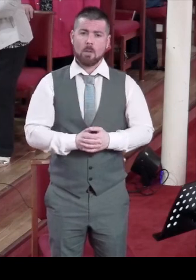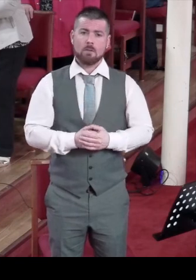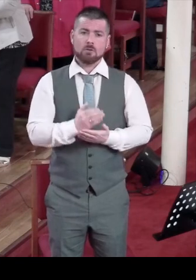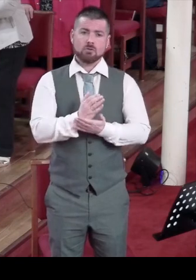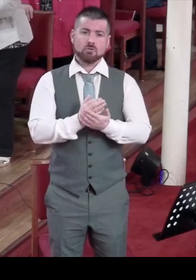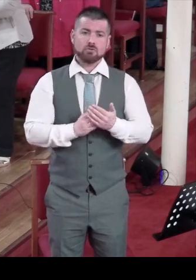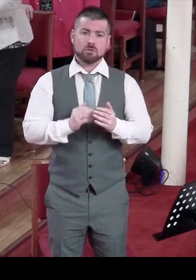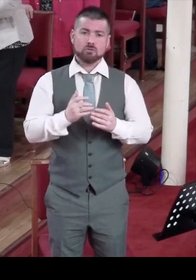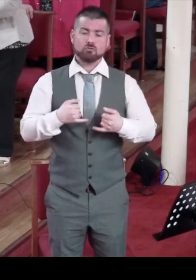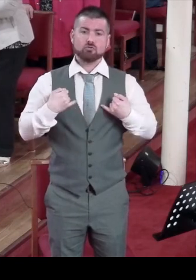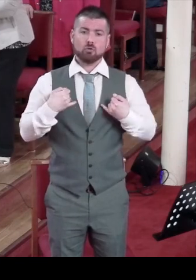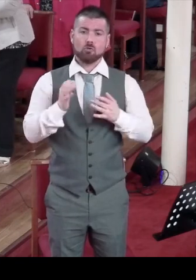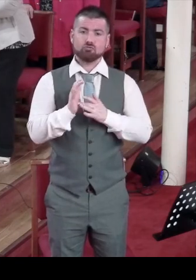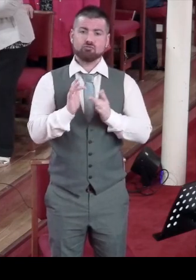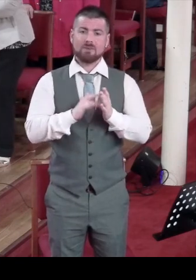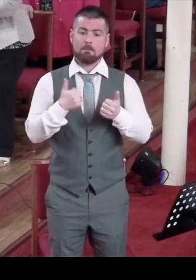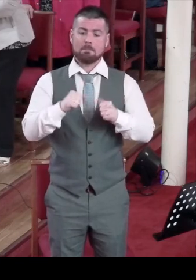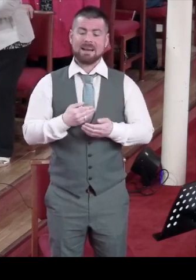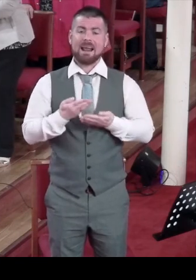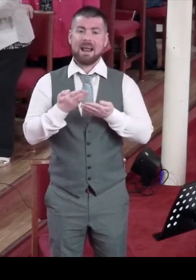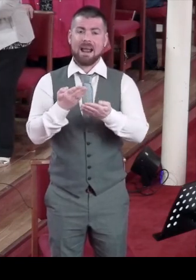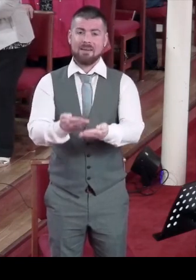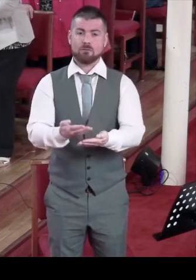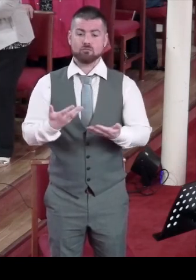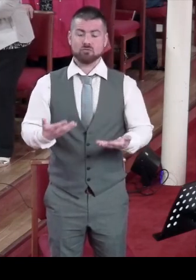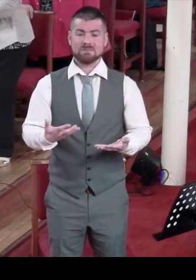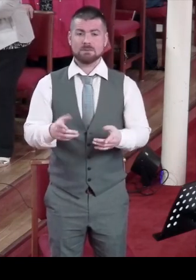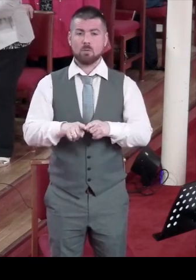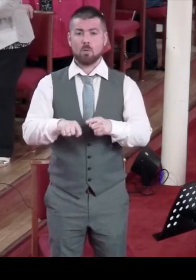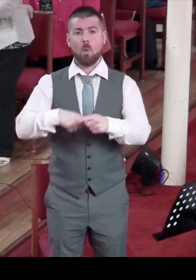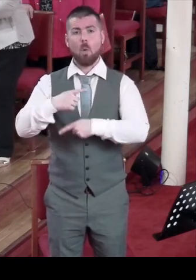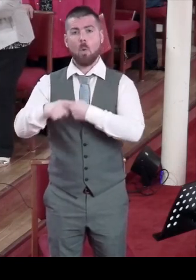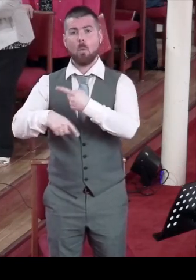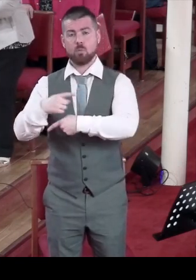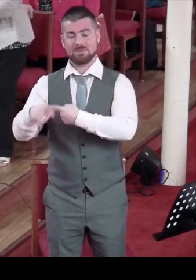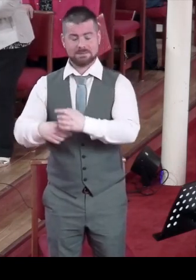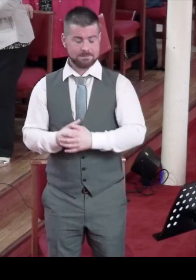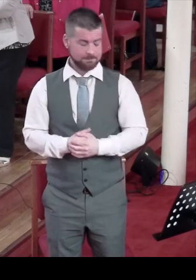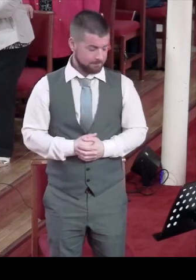the joy that Christ has given you today and all your days.